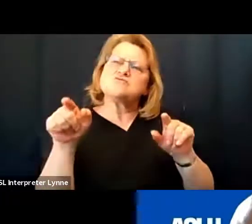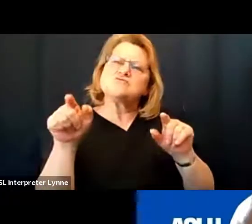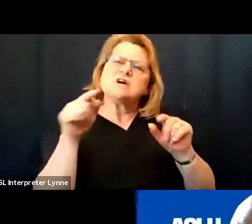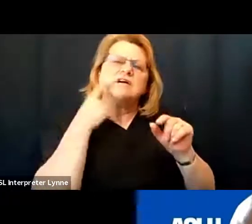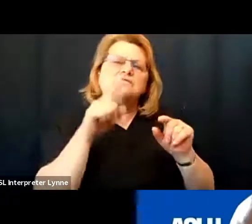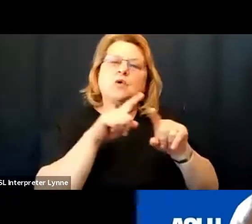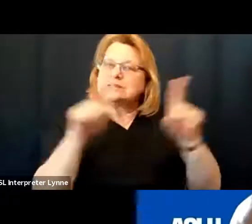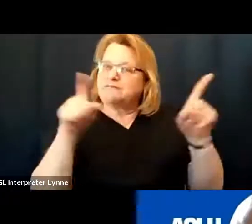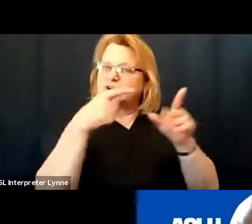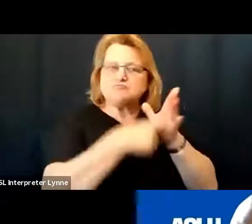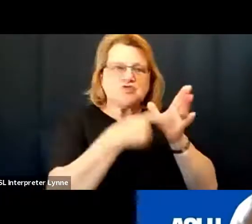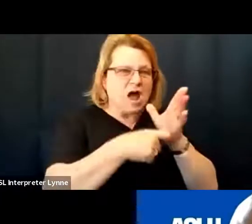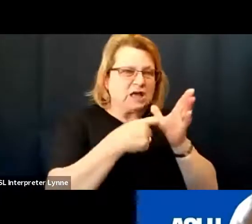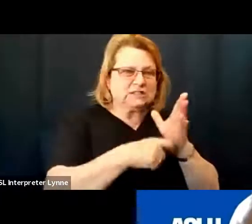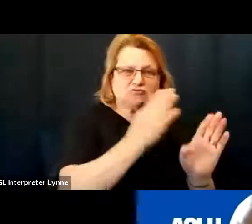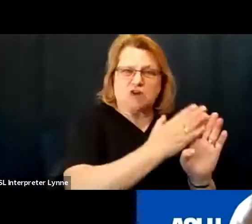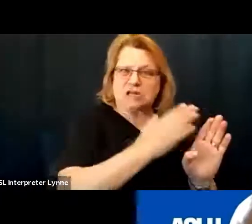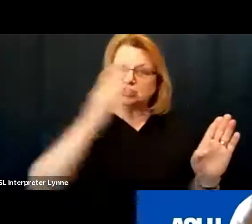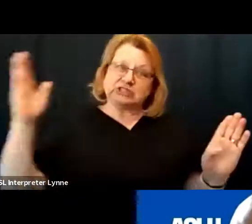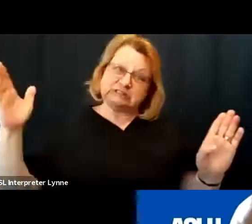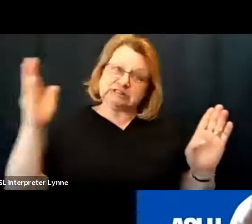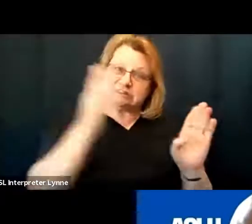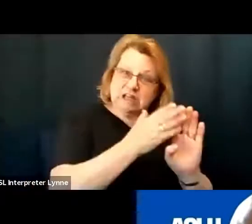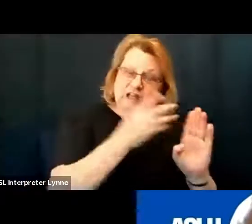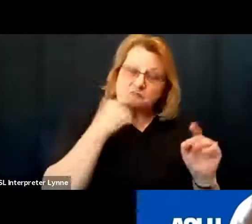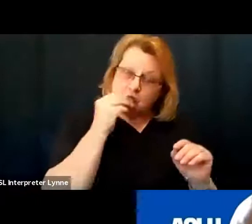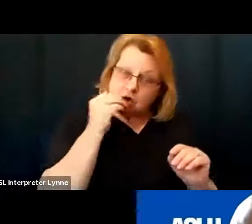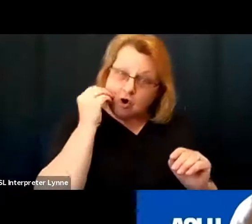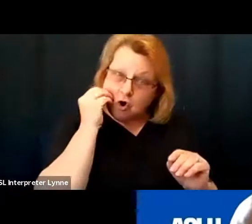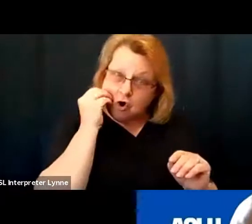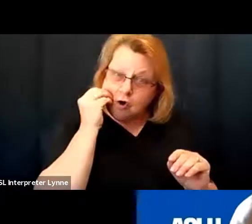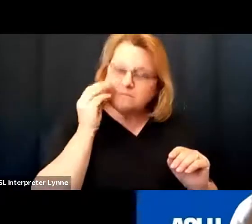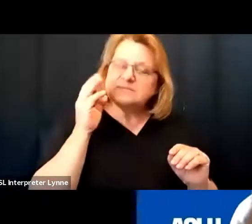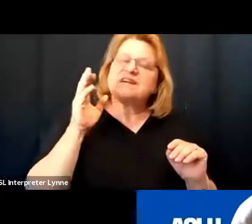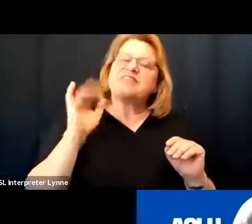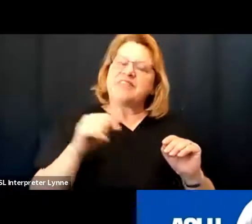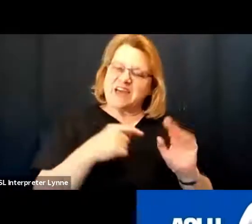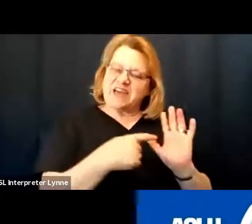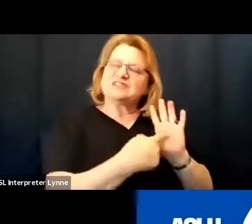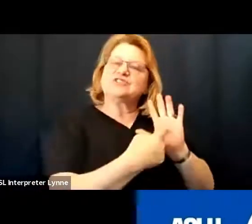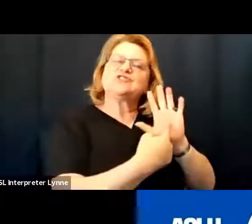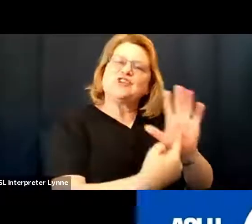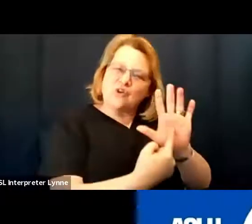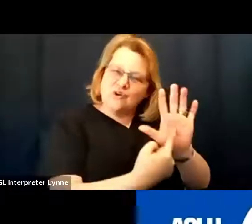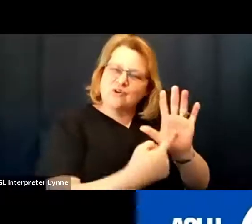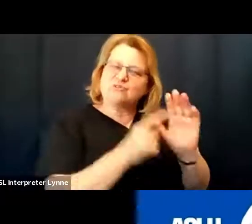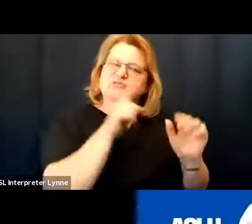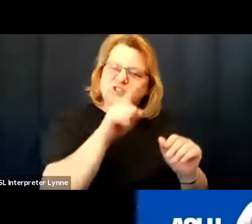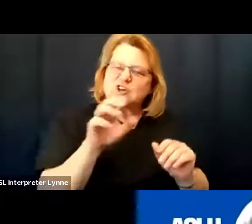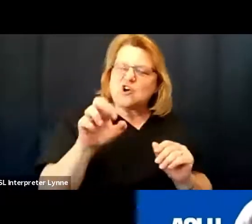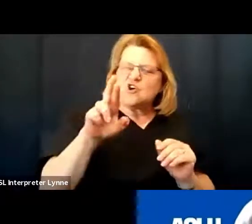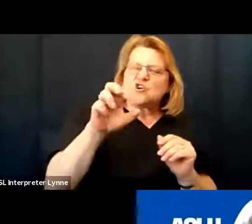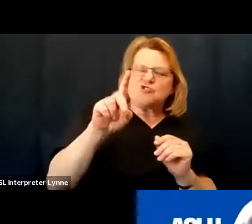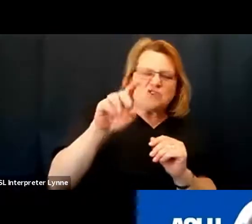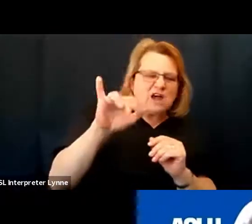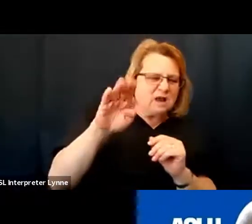price ranges for the homes. And so it gives a level of credibility that was just